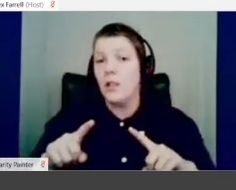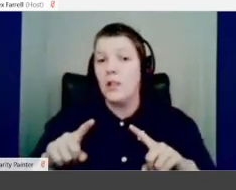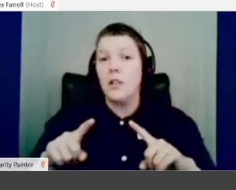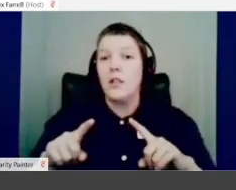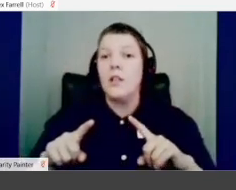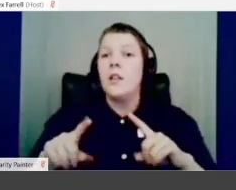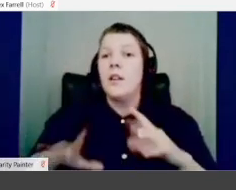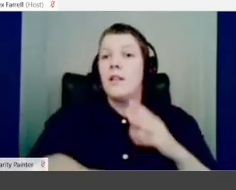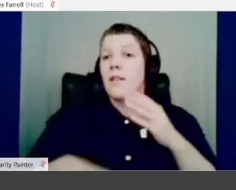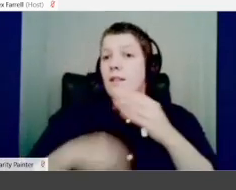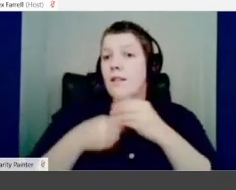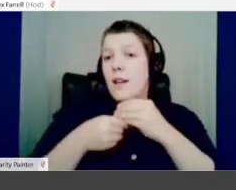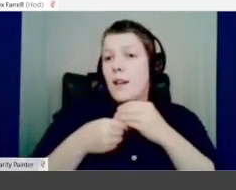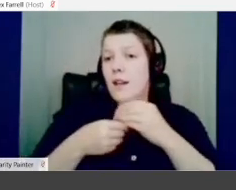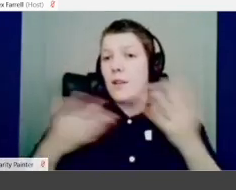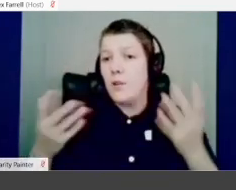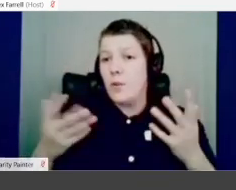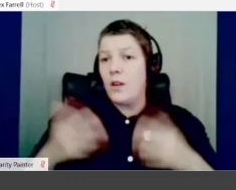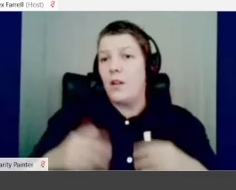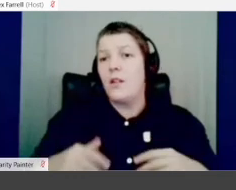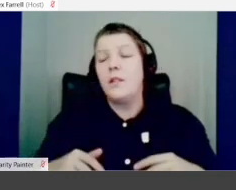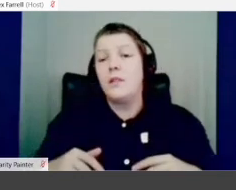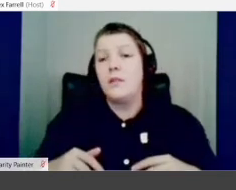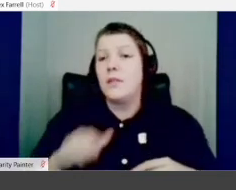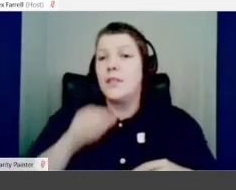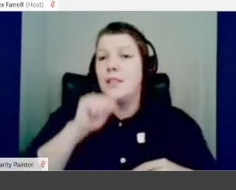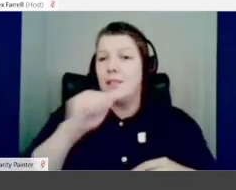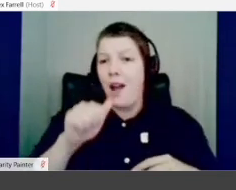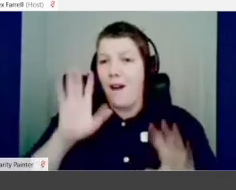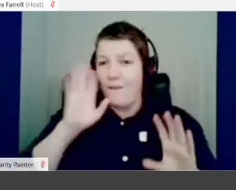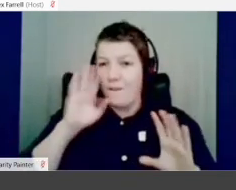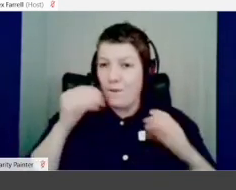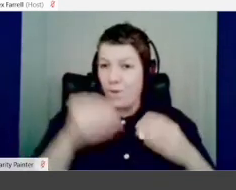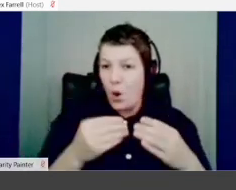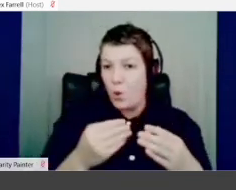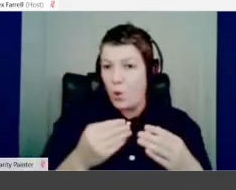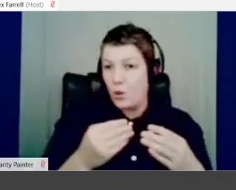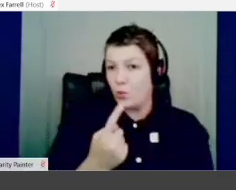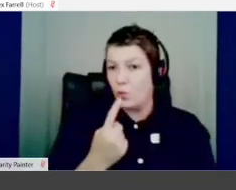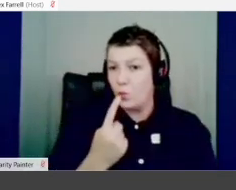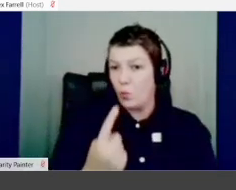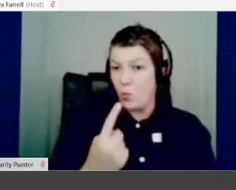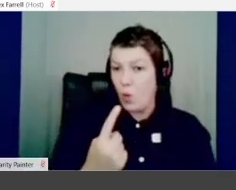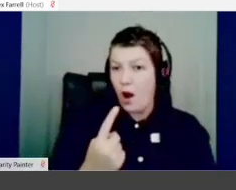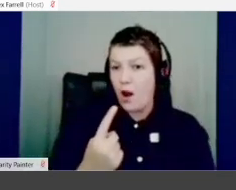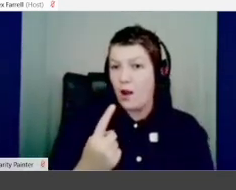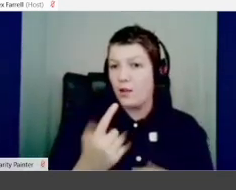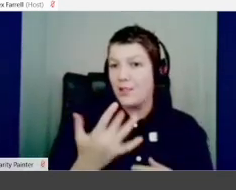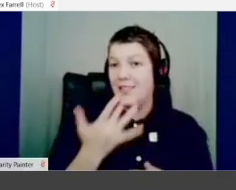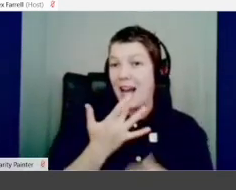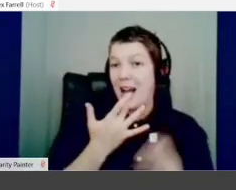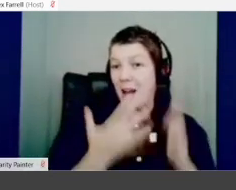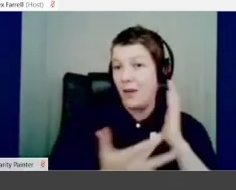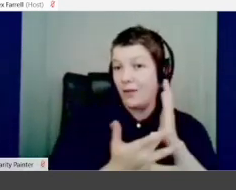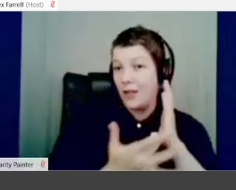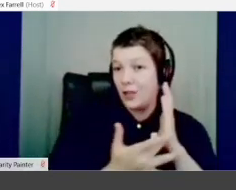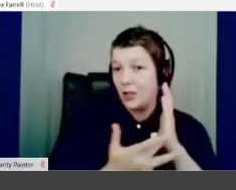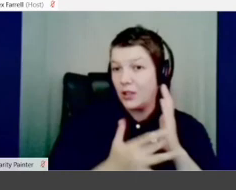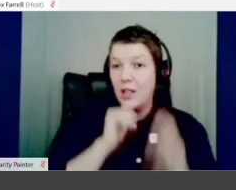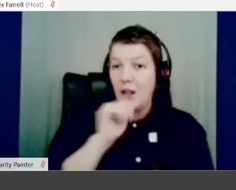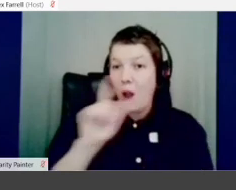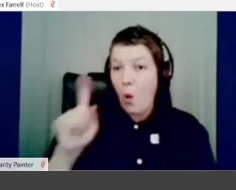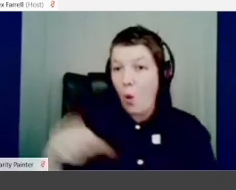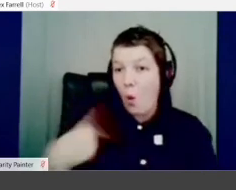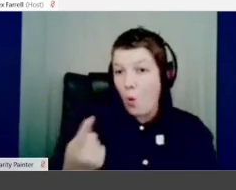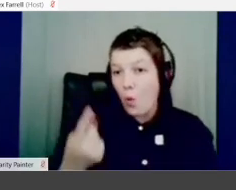Like, not having one medium for your message. Like, it can't just be visual. It can't just be web.